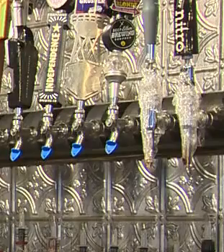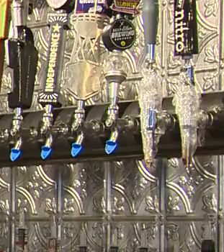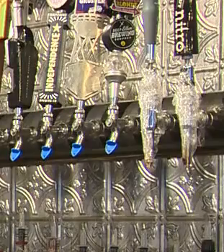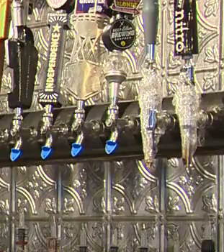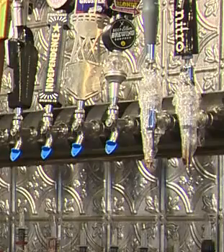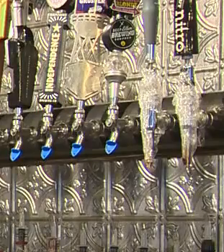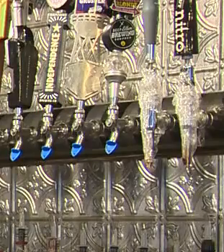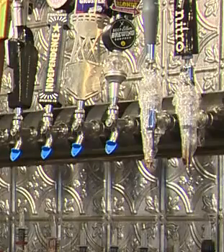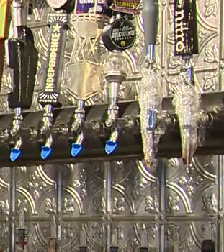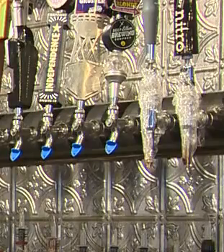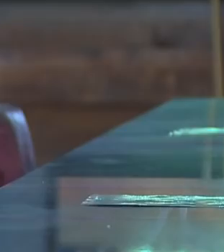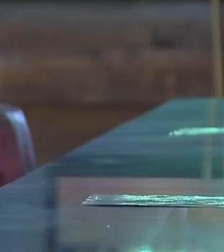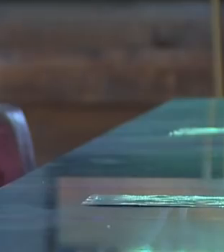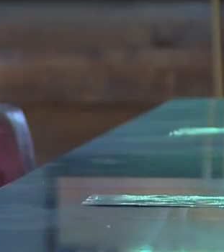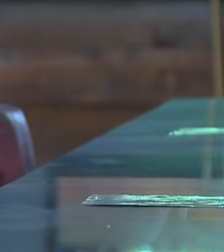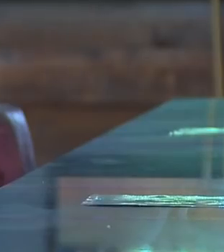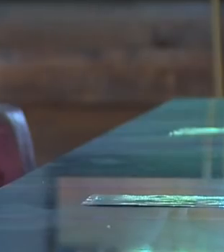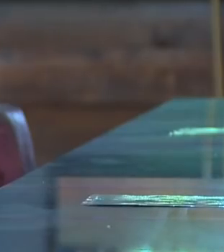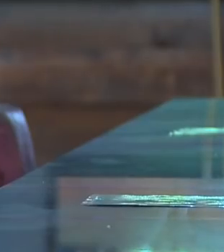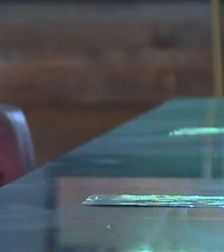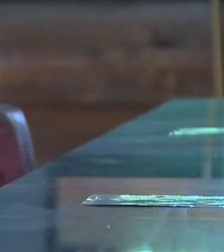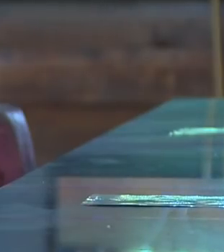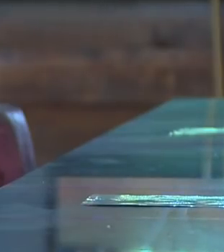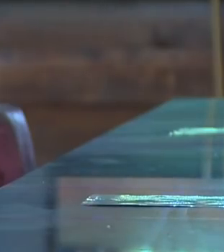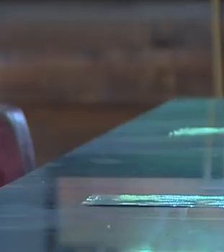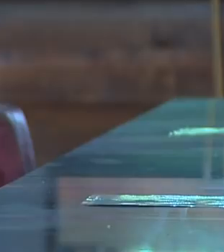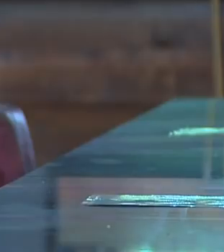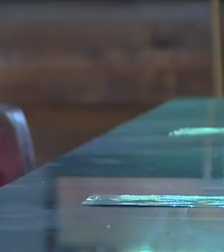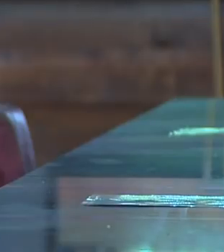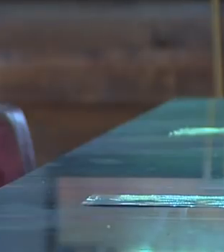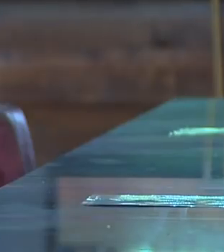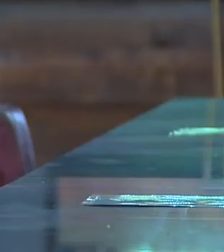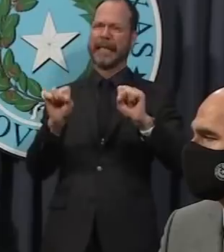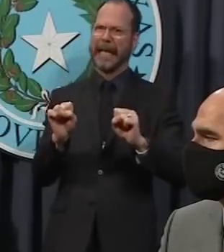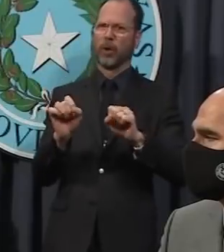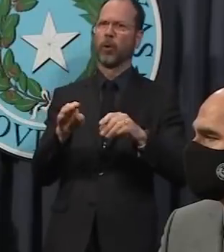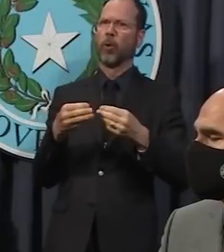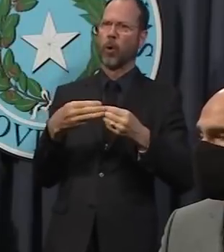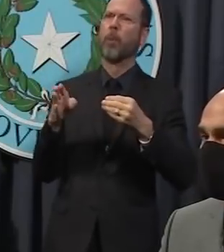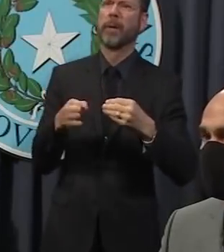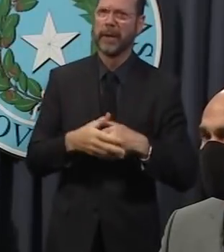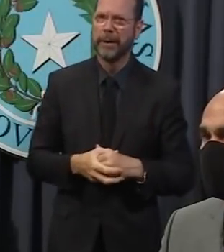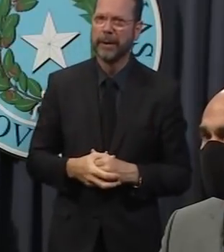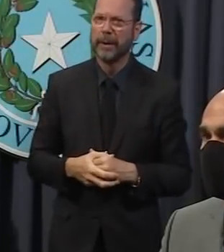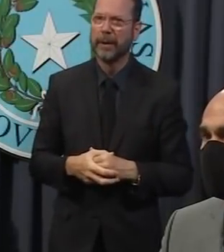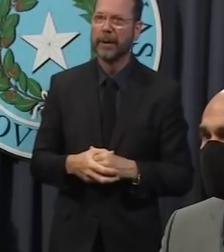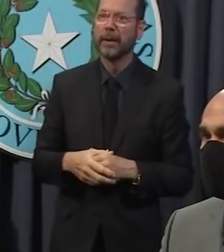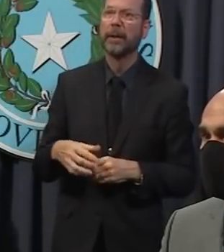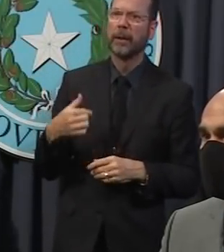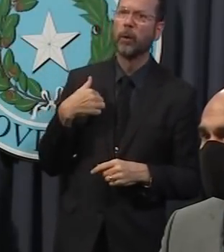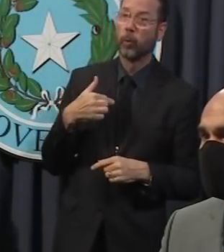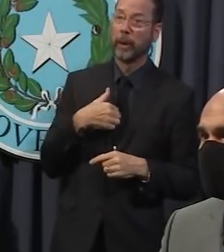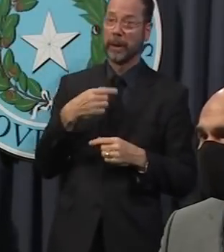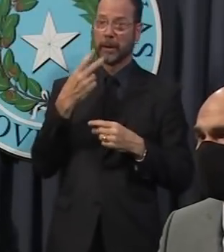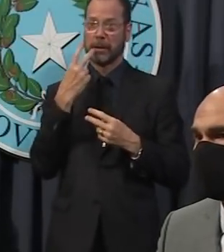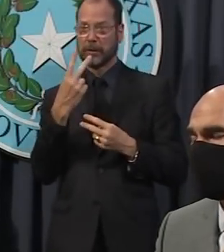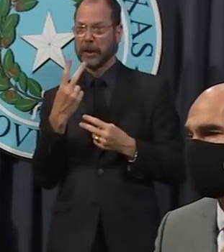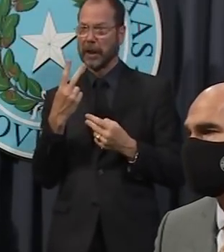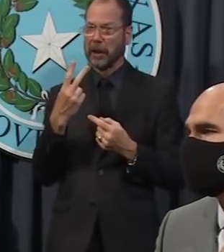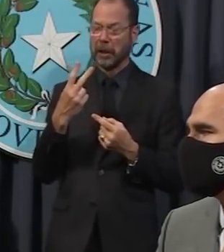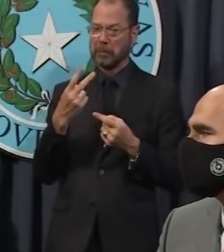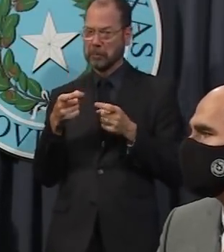they cannot reopen until a better protocol is developed and in place. We need to see COVID numbers continue to be